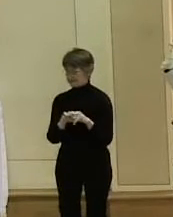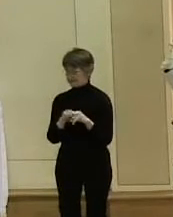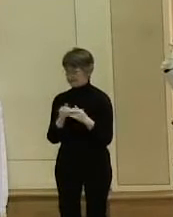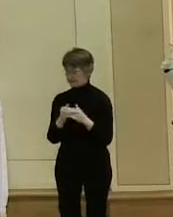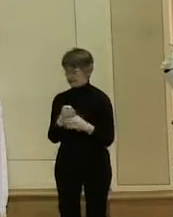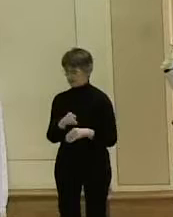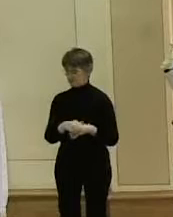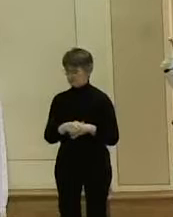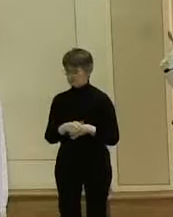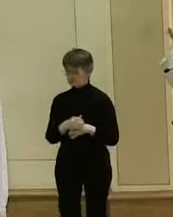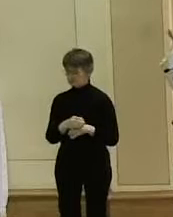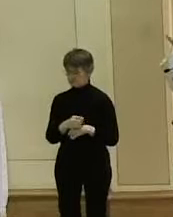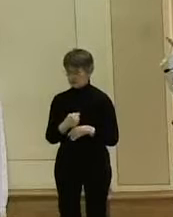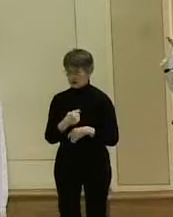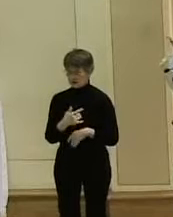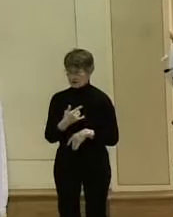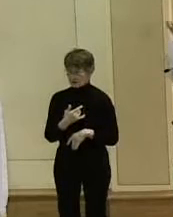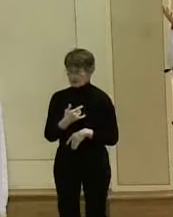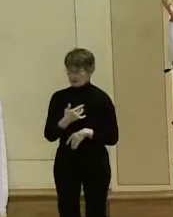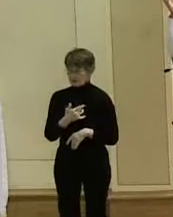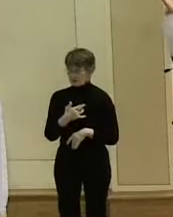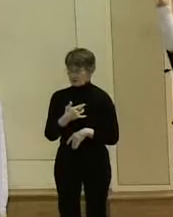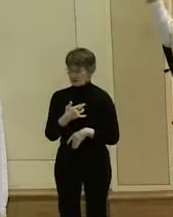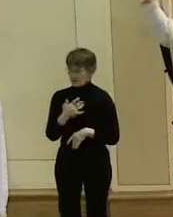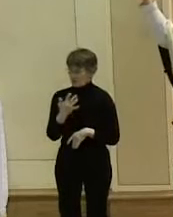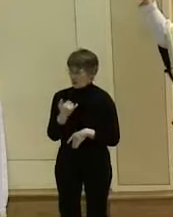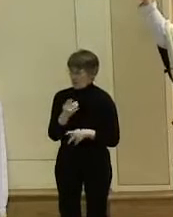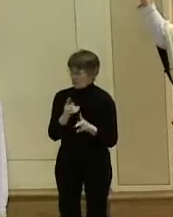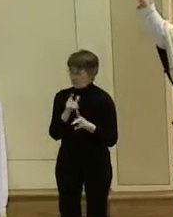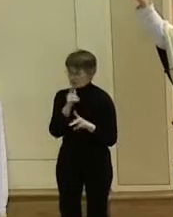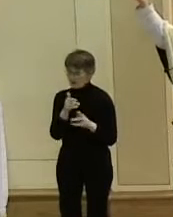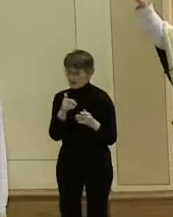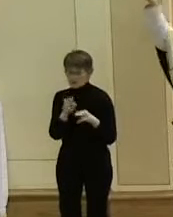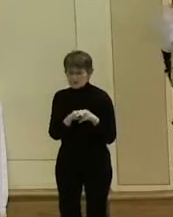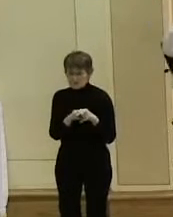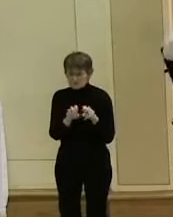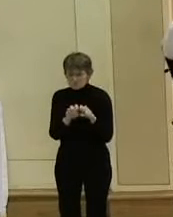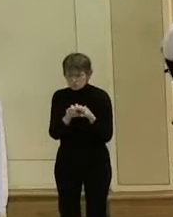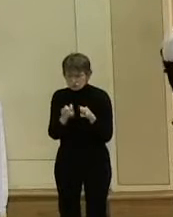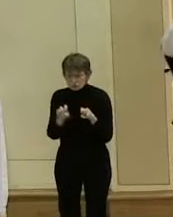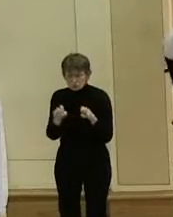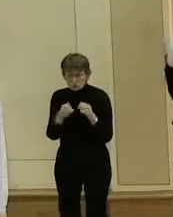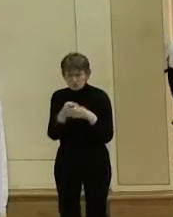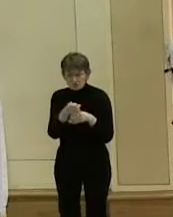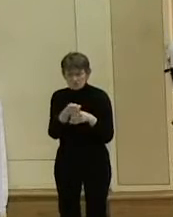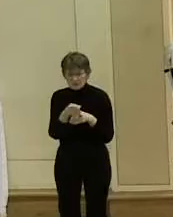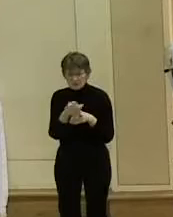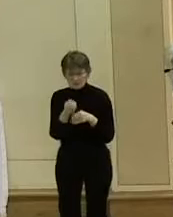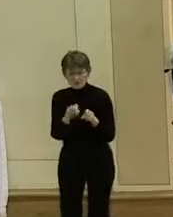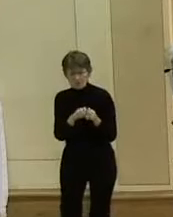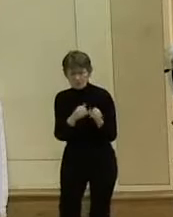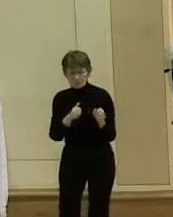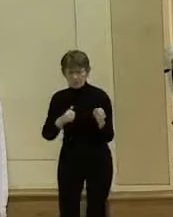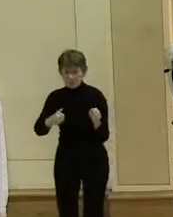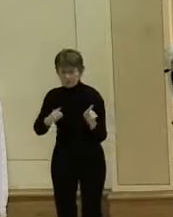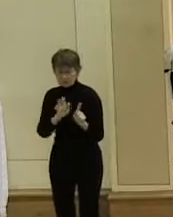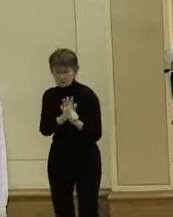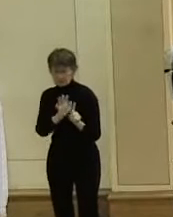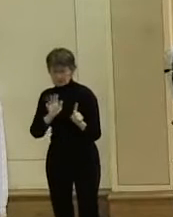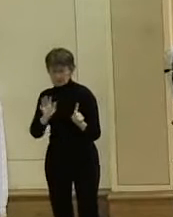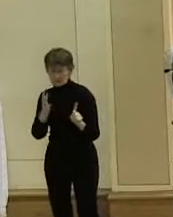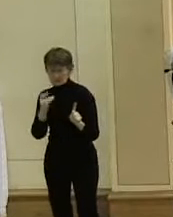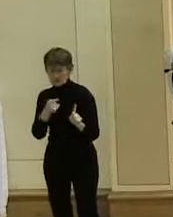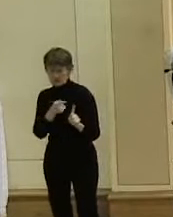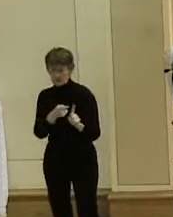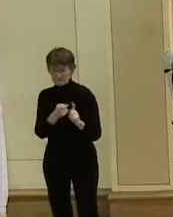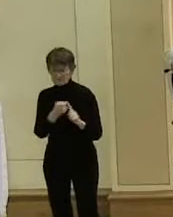who's 23 years old, in a new country, in Devil's Lake, North Dakota, at St. Joseph's Church,